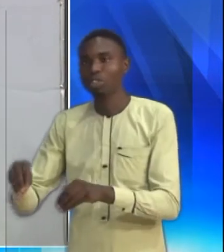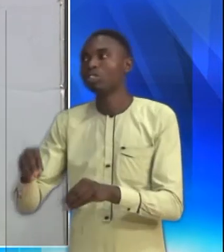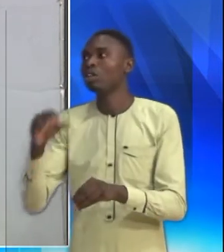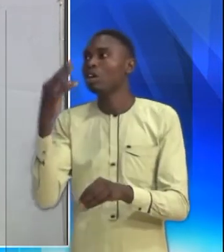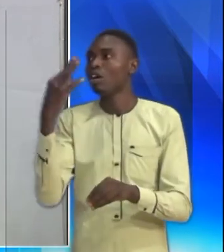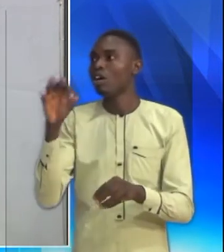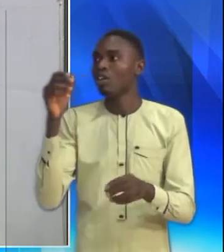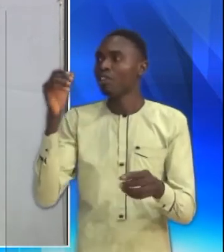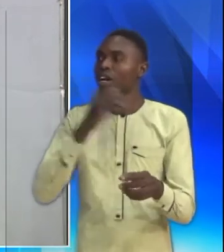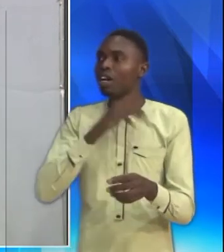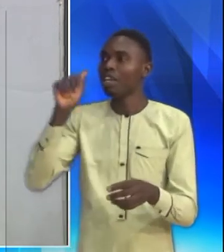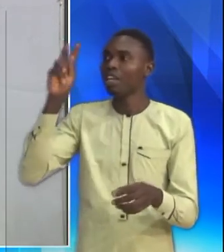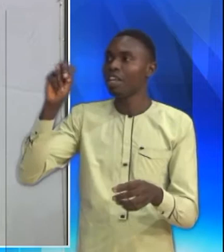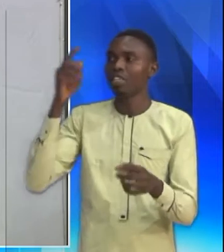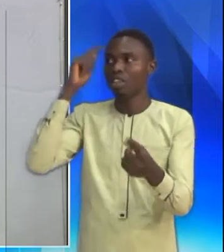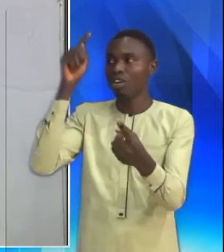line or direction.